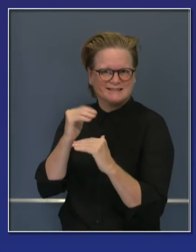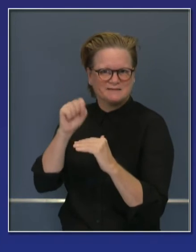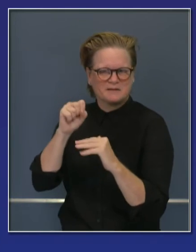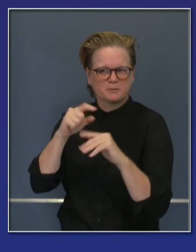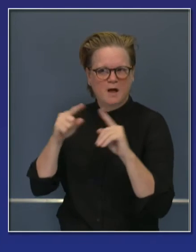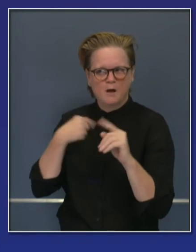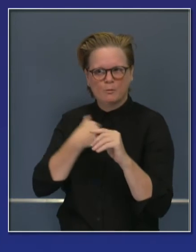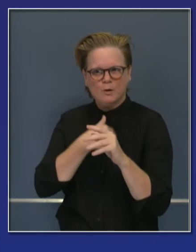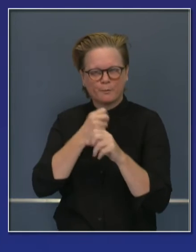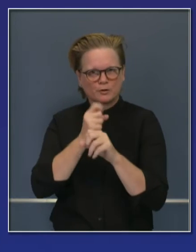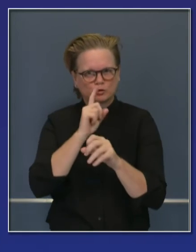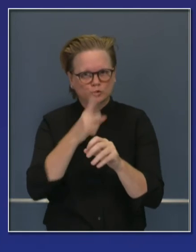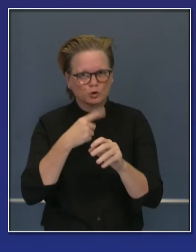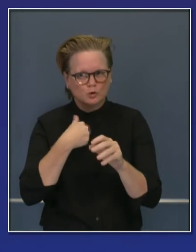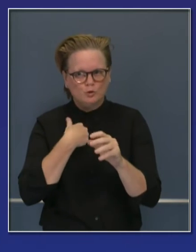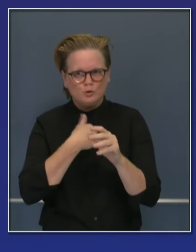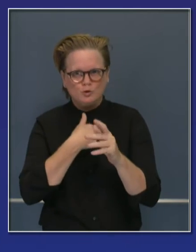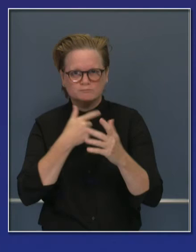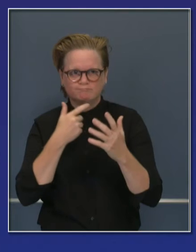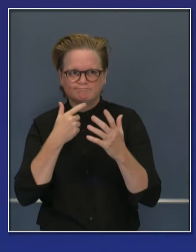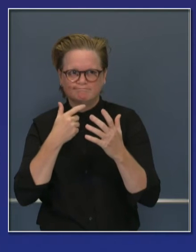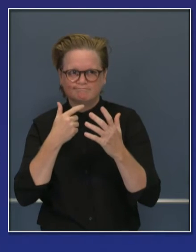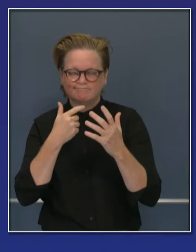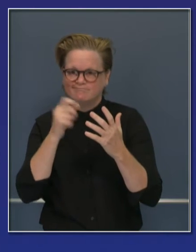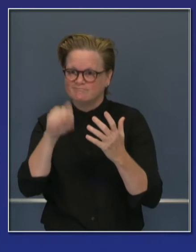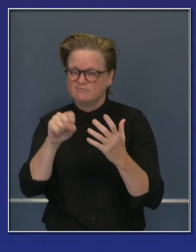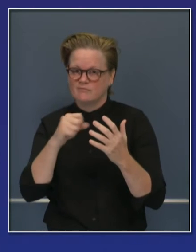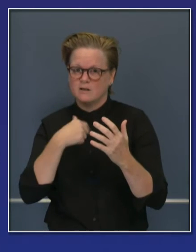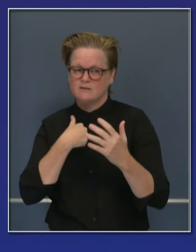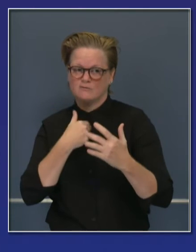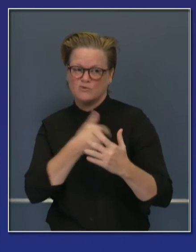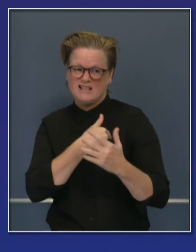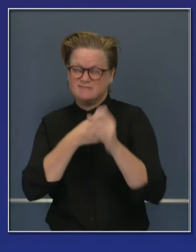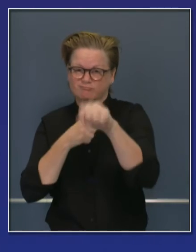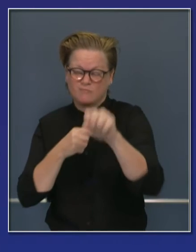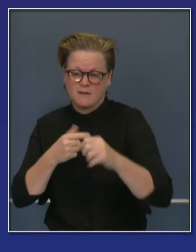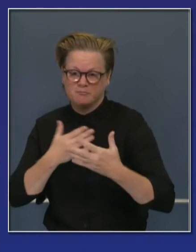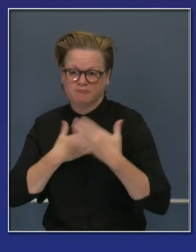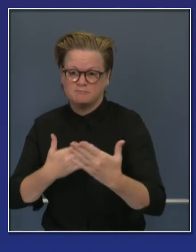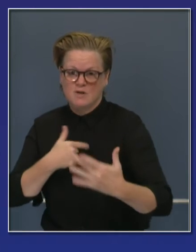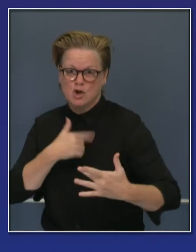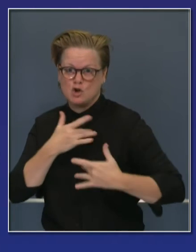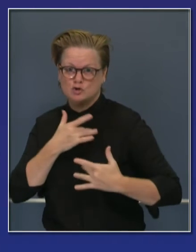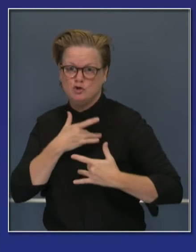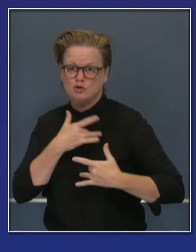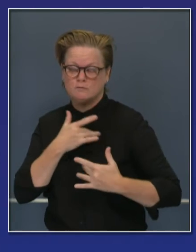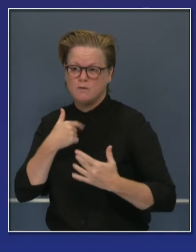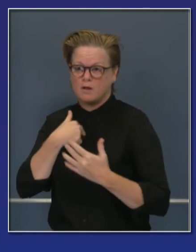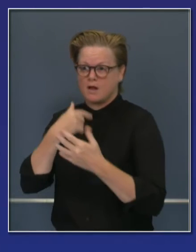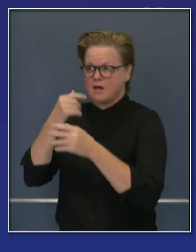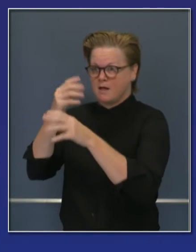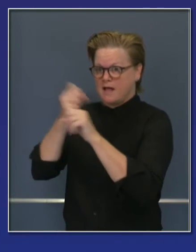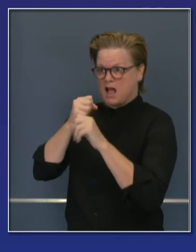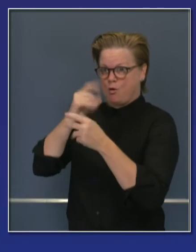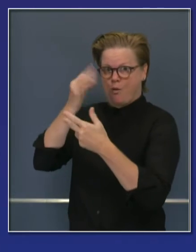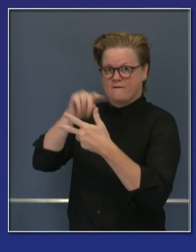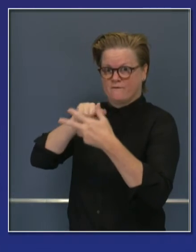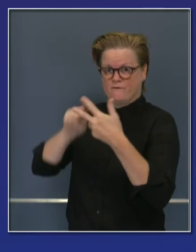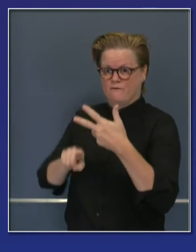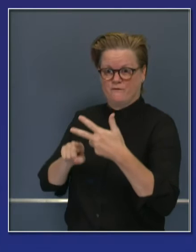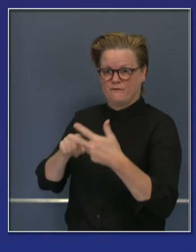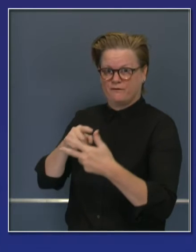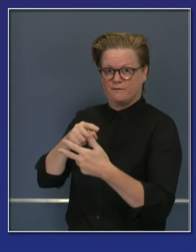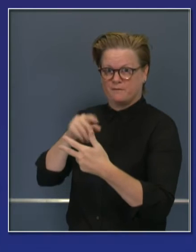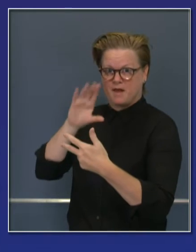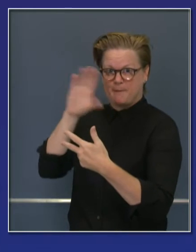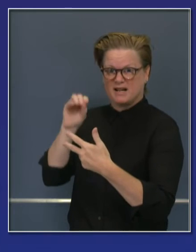concern that we will not have, even when you combine the contributions of Moderna and Pfizer, the ability, depending on doses,